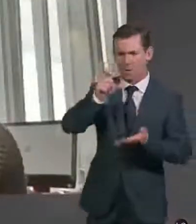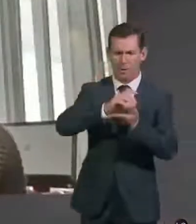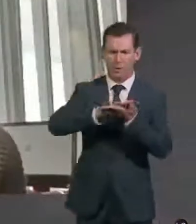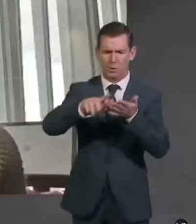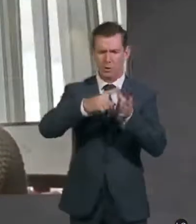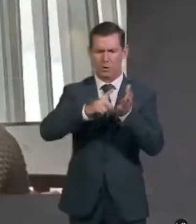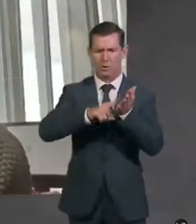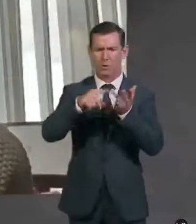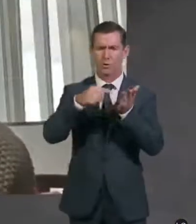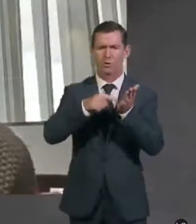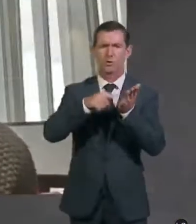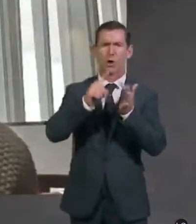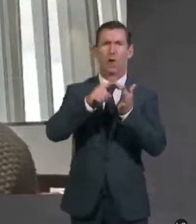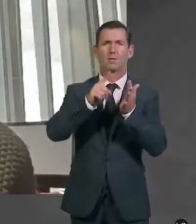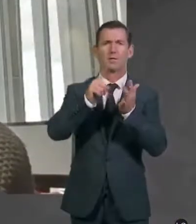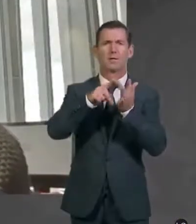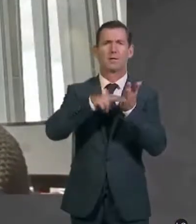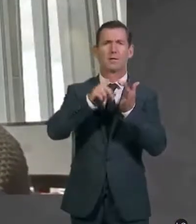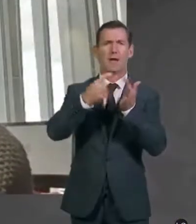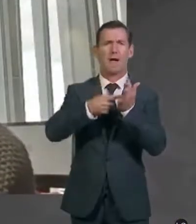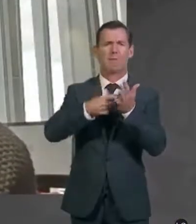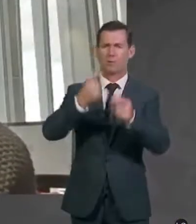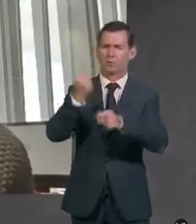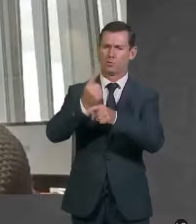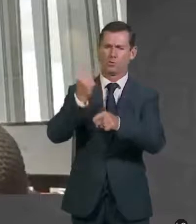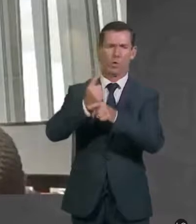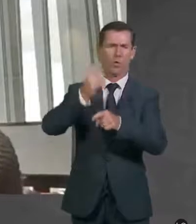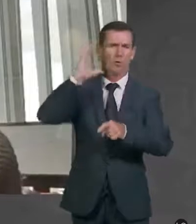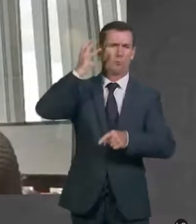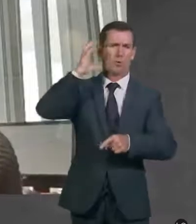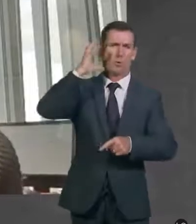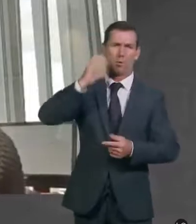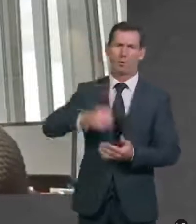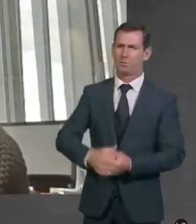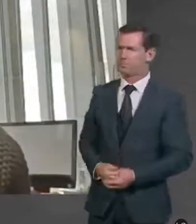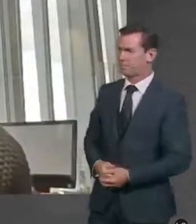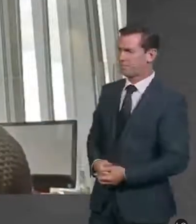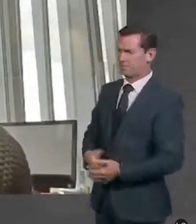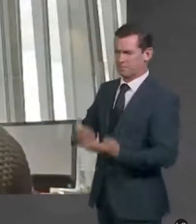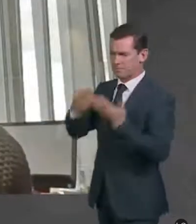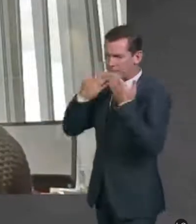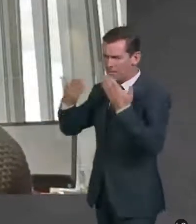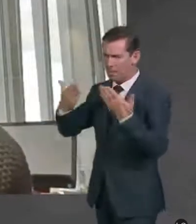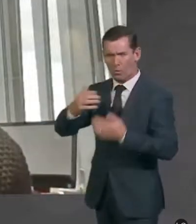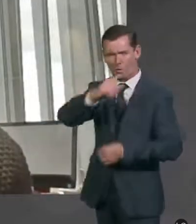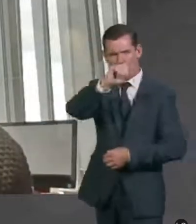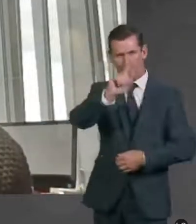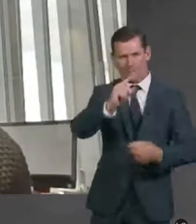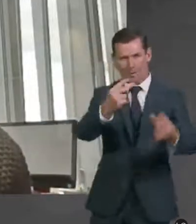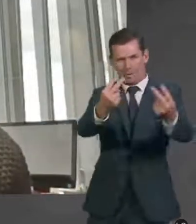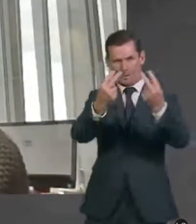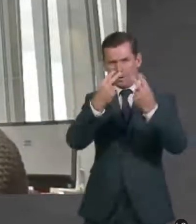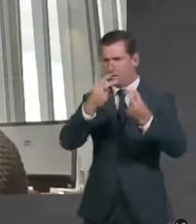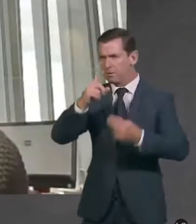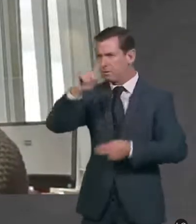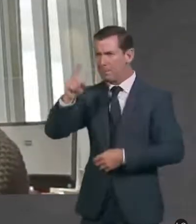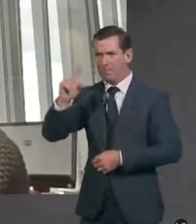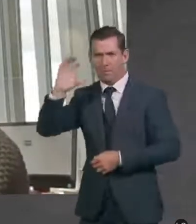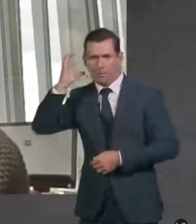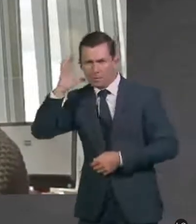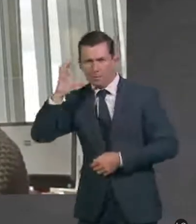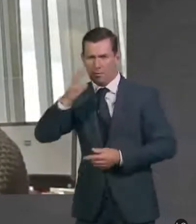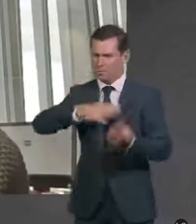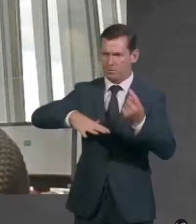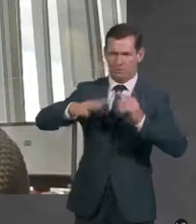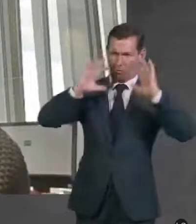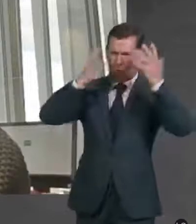Thank you, Prime Minister. Our listeners and viewers are very concerned about the future. Are you able to categorically rule out that we won't